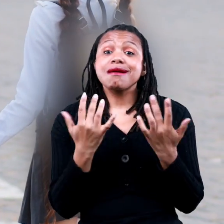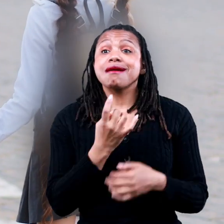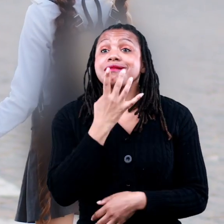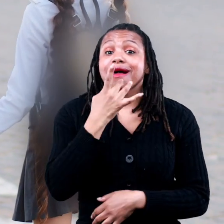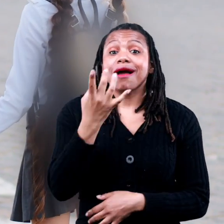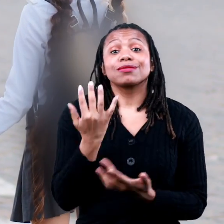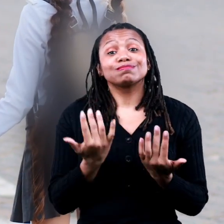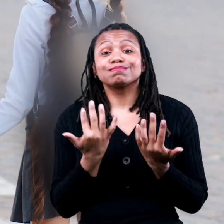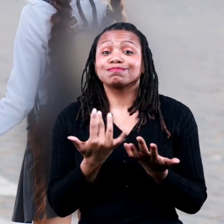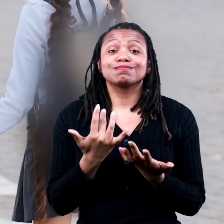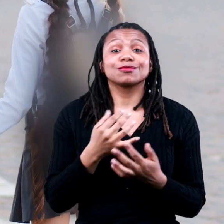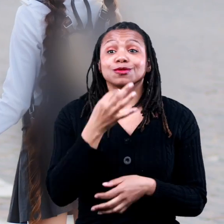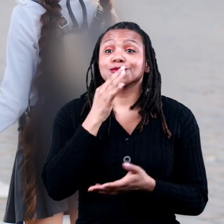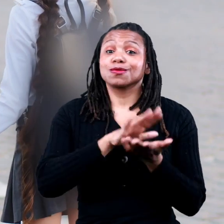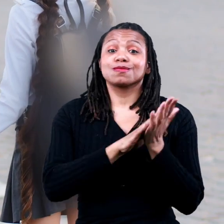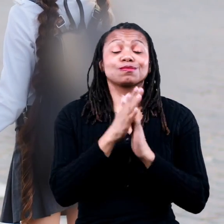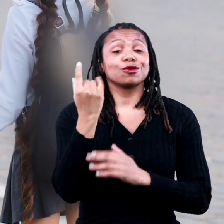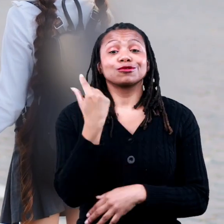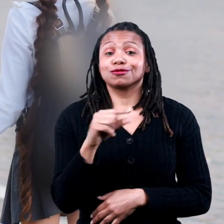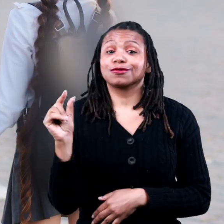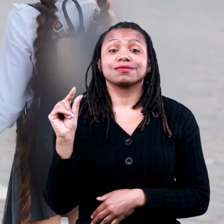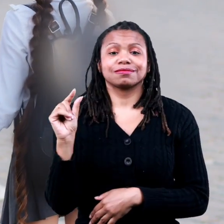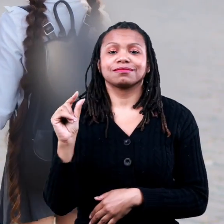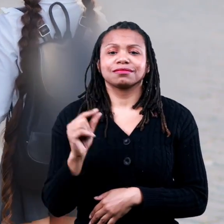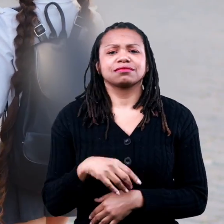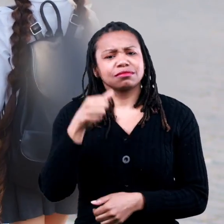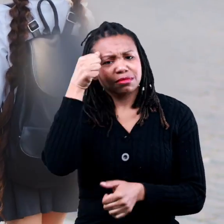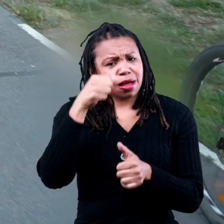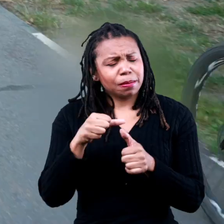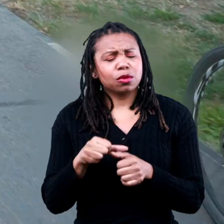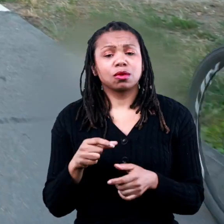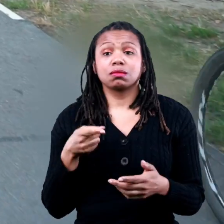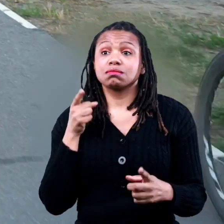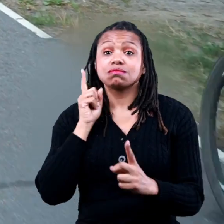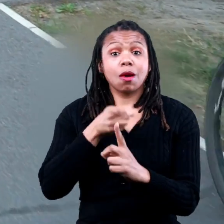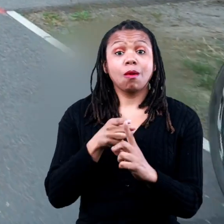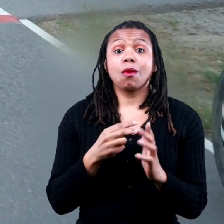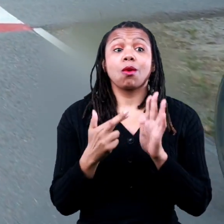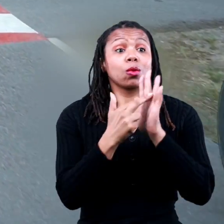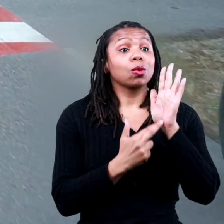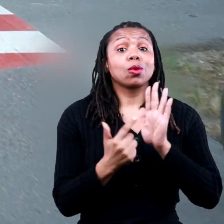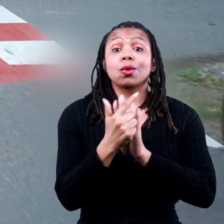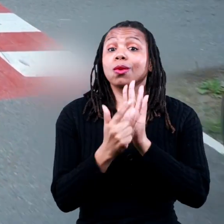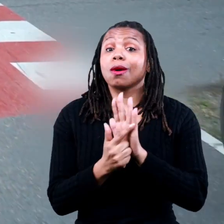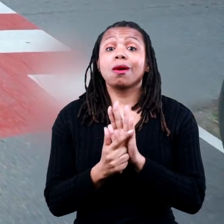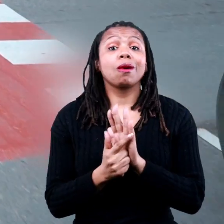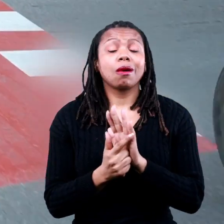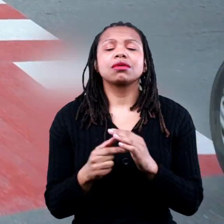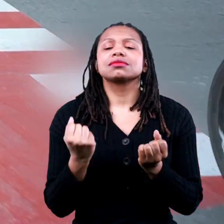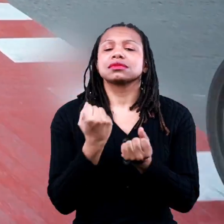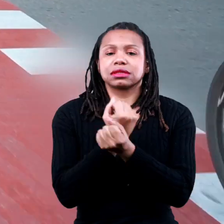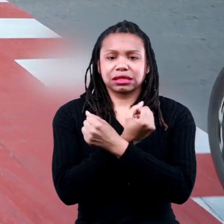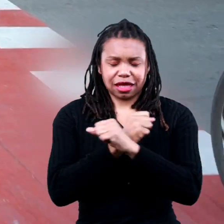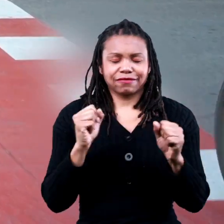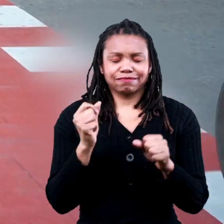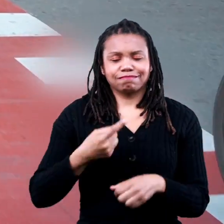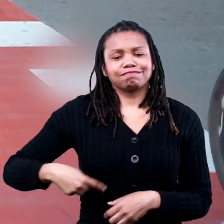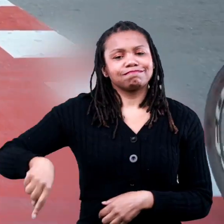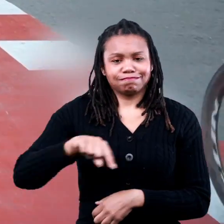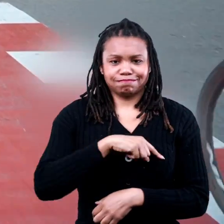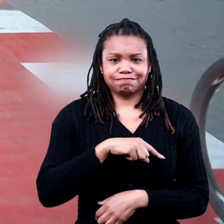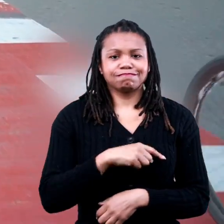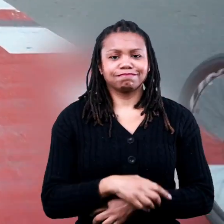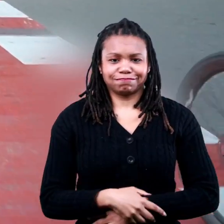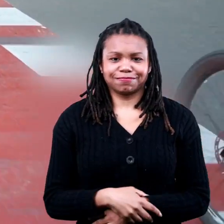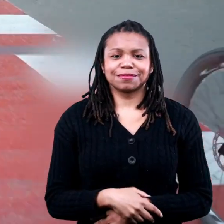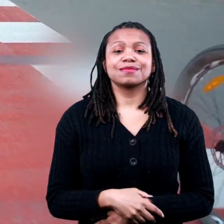time you are waiting at a crosswalk for the light to turn green, remember that the purpose of rules and laws is